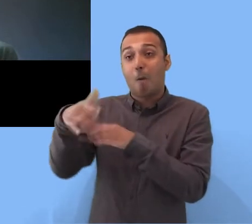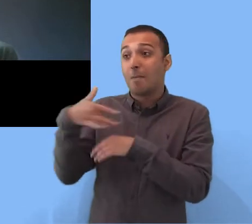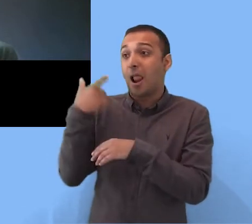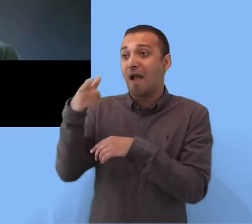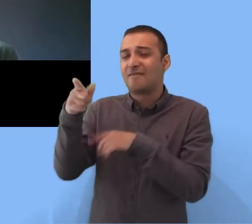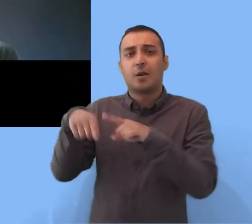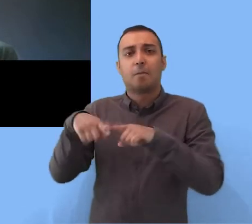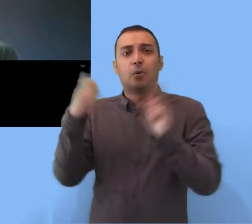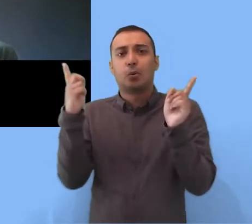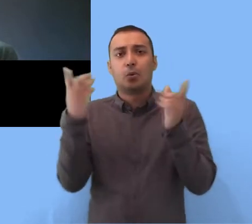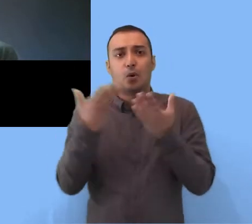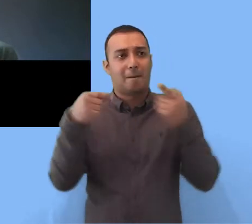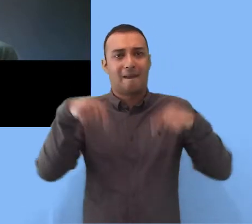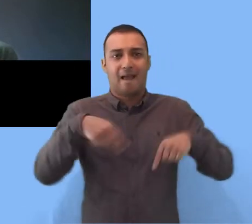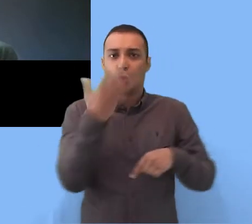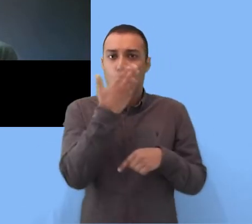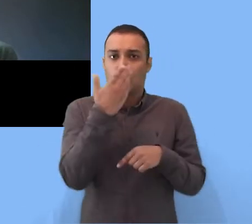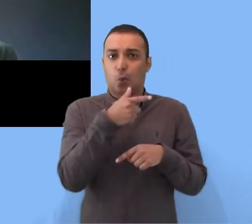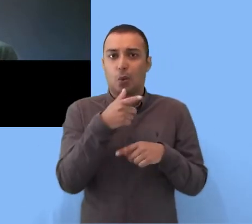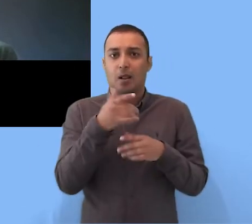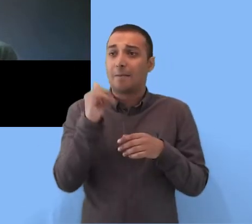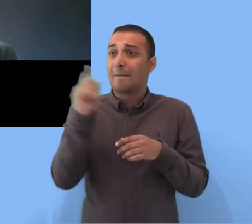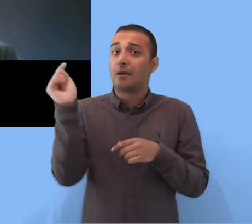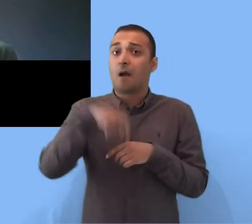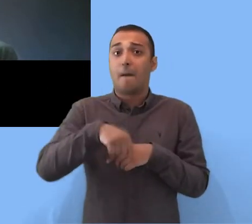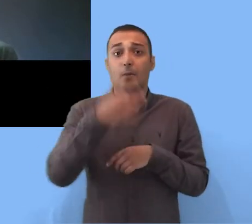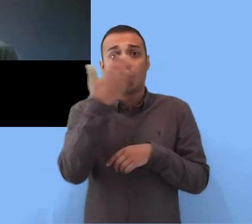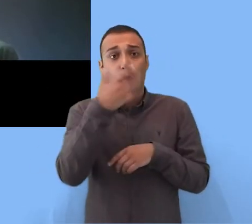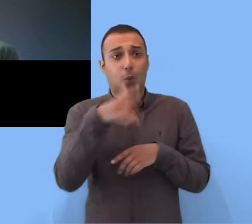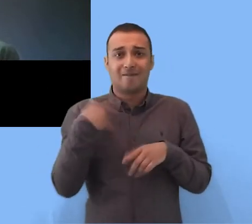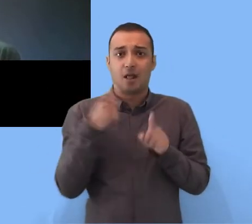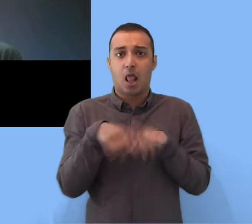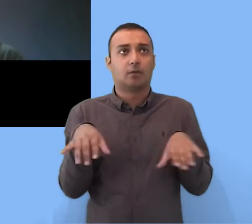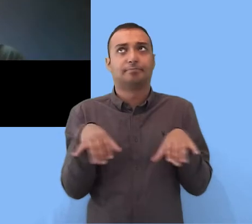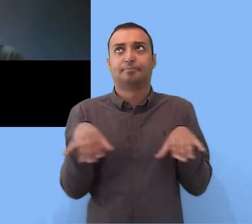home. And, it's just a beautiful thing to see.